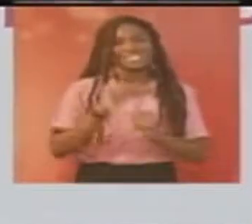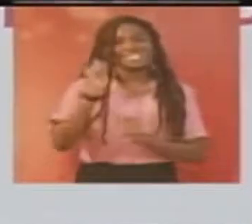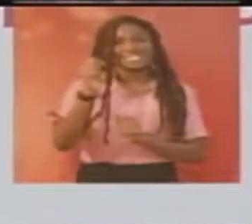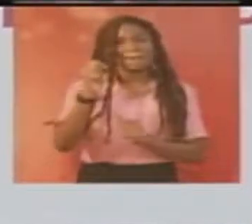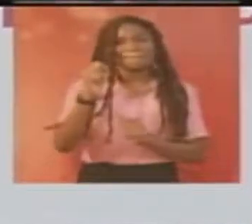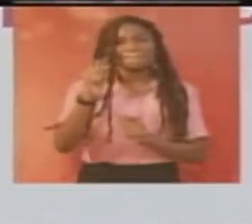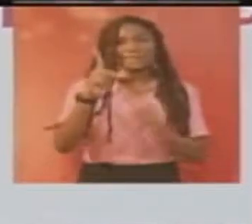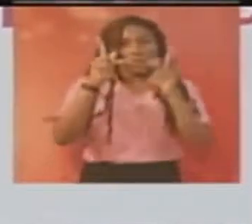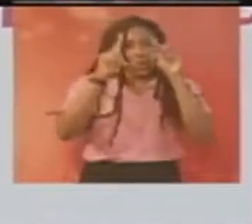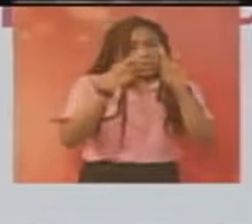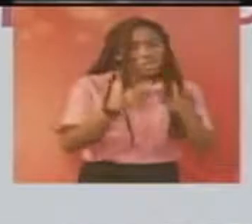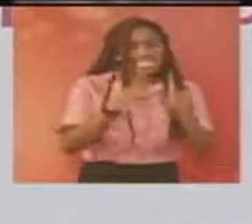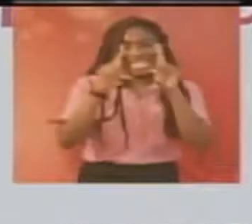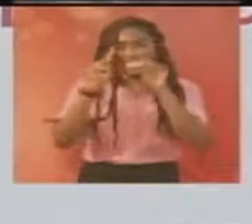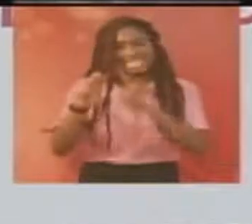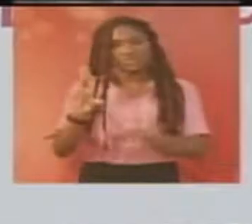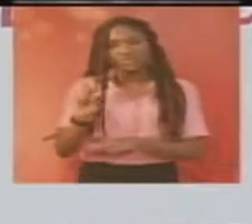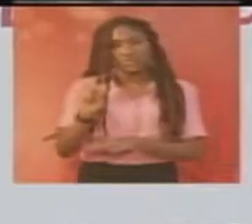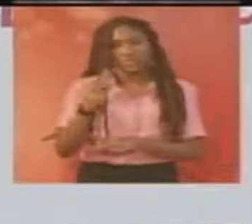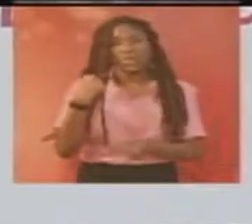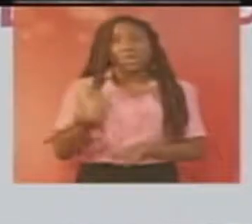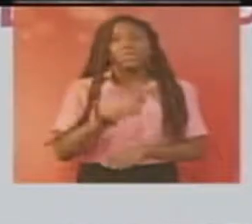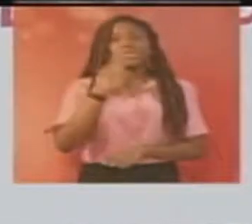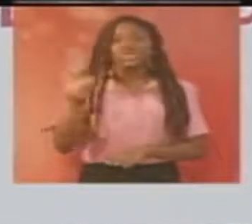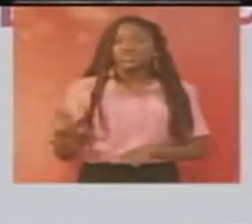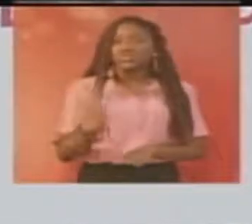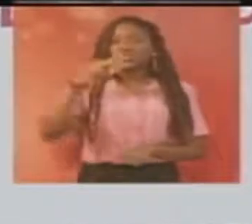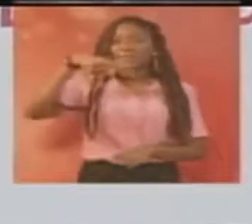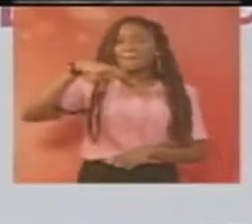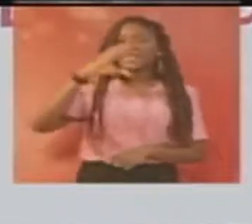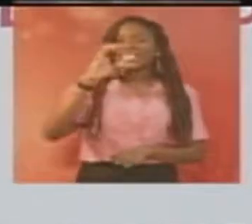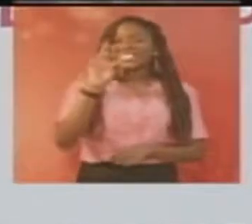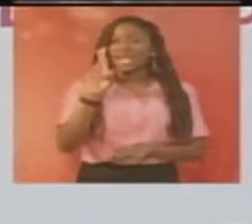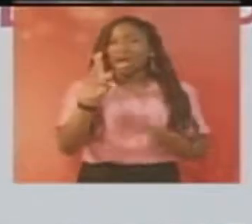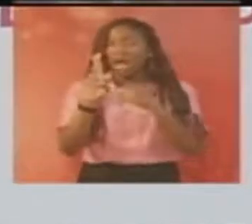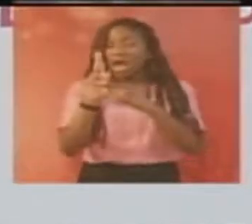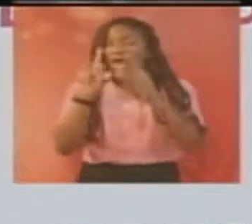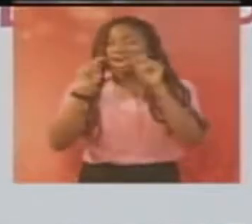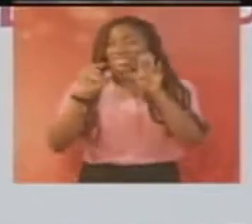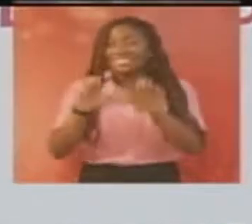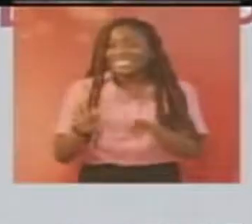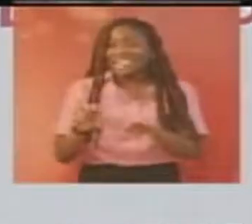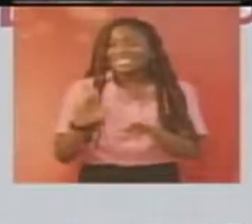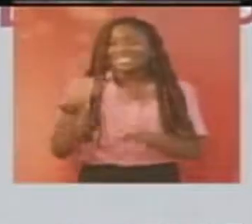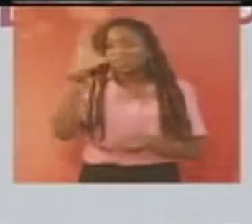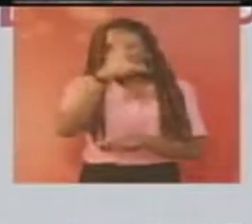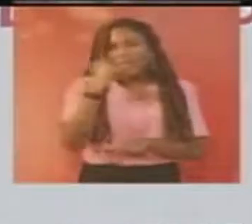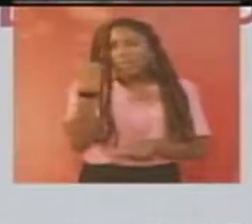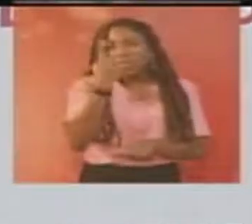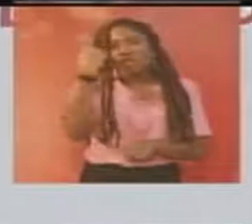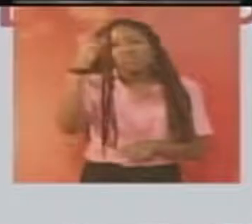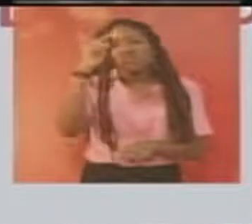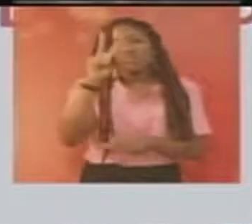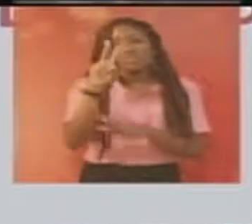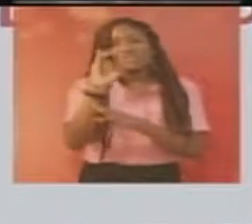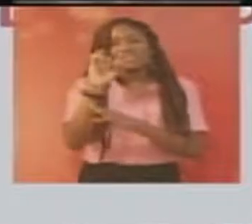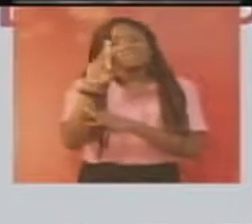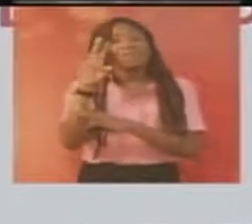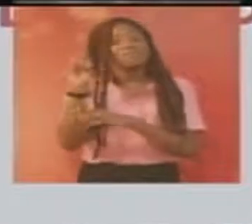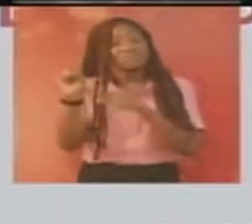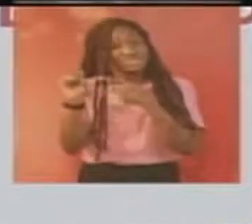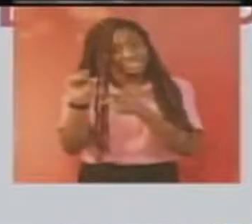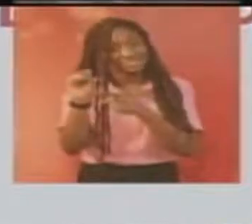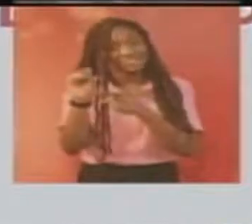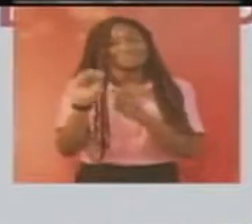testing strategy. We have been utilizing the PCR testing, and we have been looking at rolling out the antigen